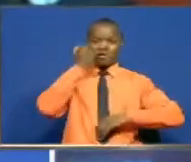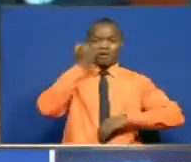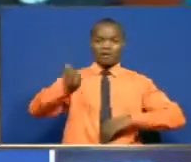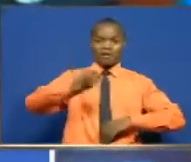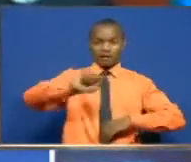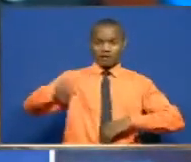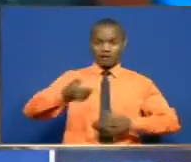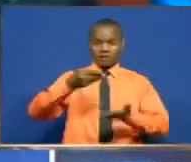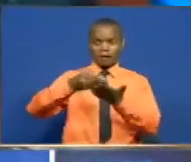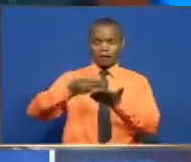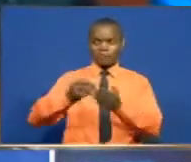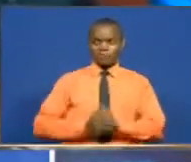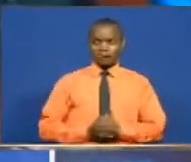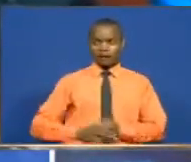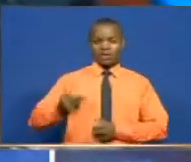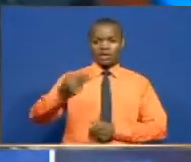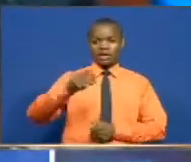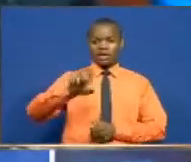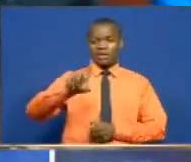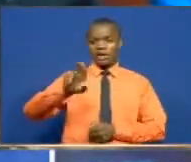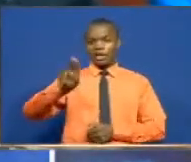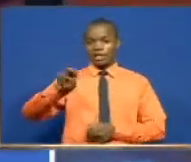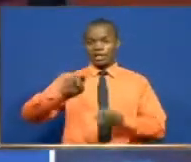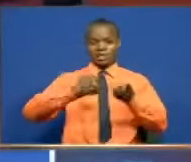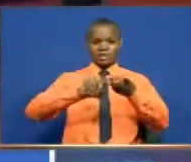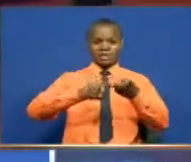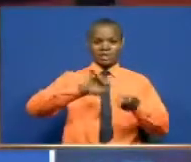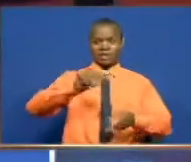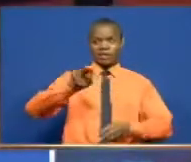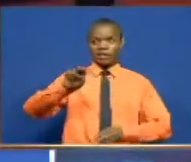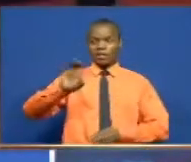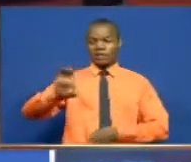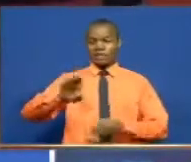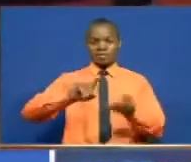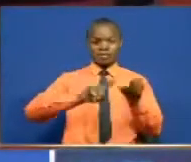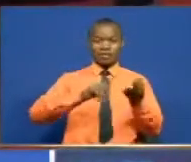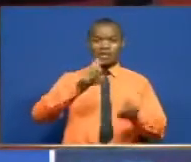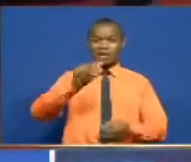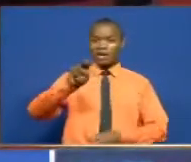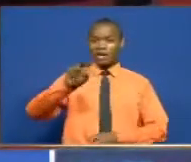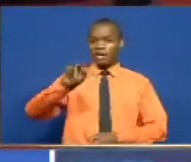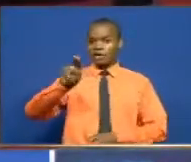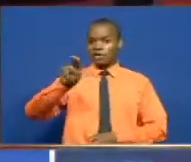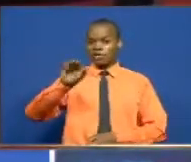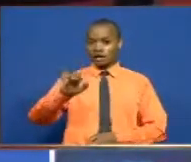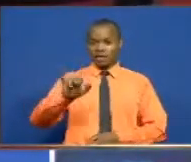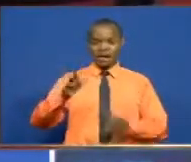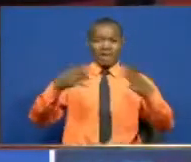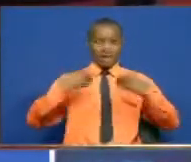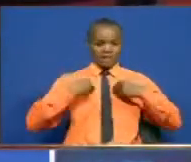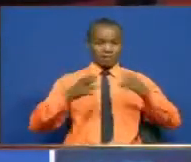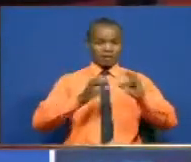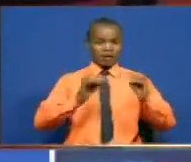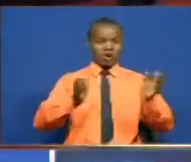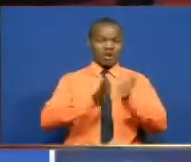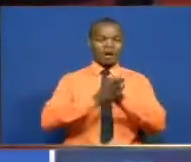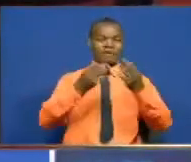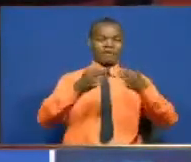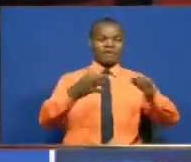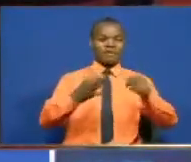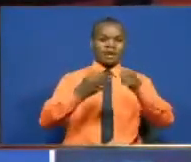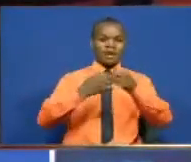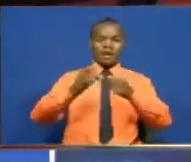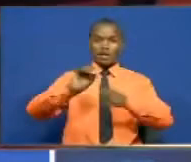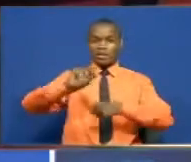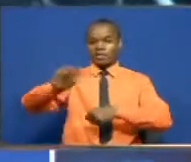shillings. Helen Kemonto Nyamwange, Jane Joki, Anthony Chalo deny the charges and released on an 80,000 shillings cash